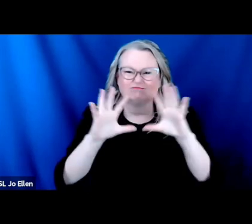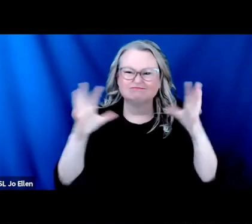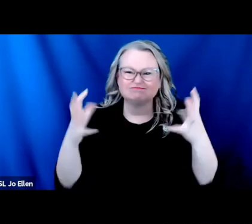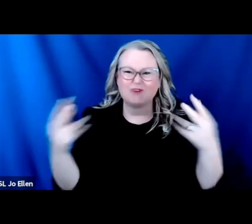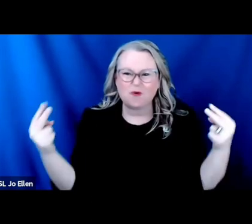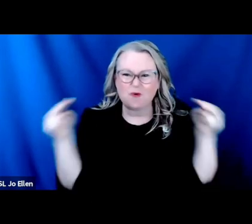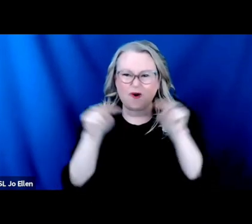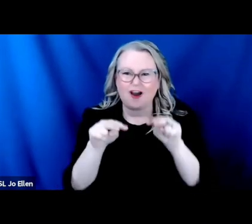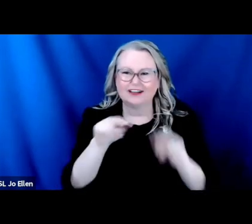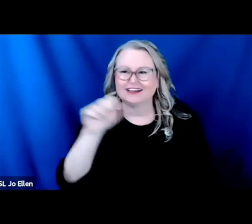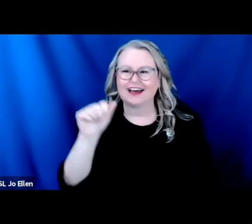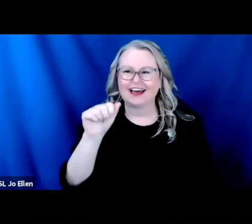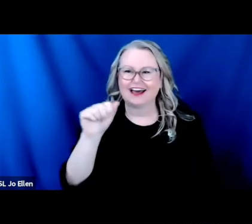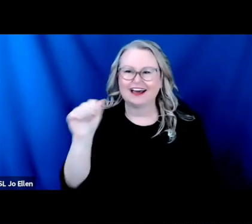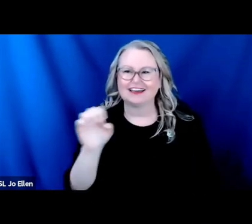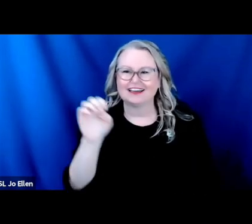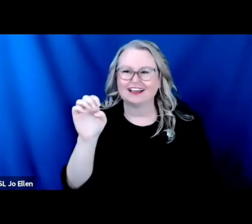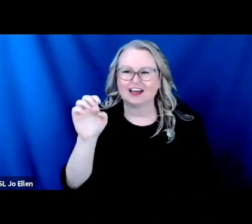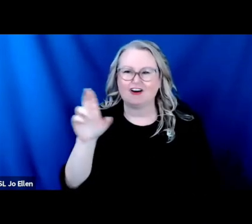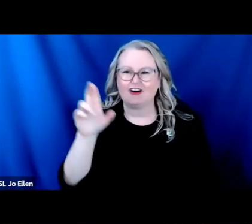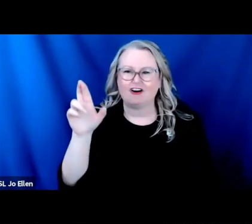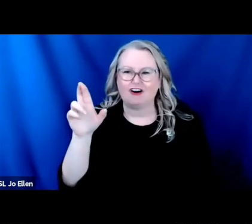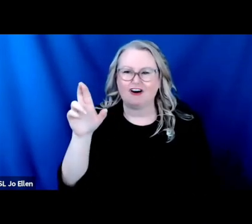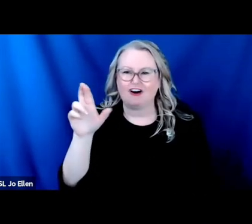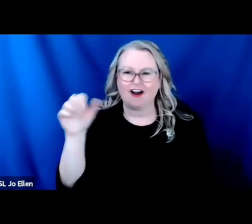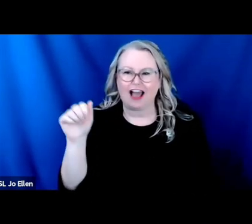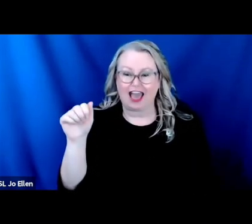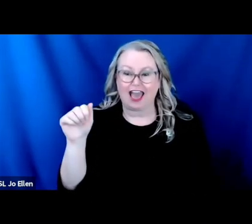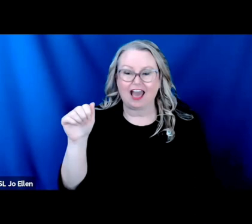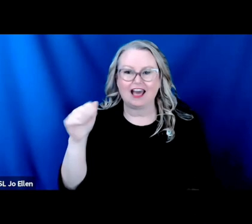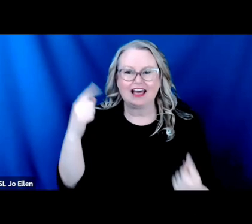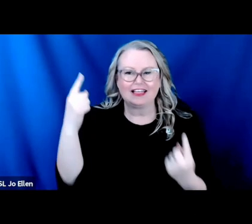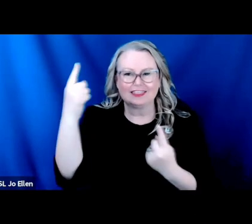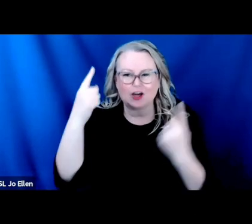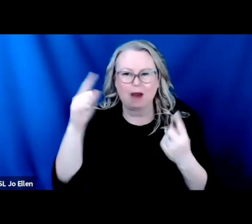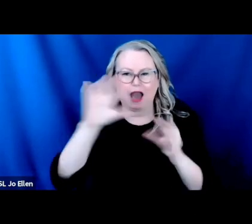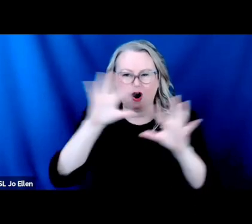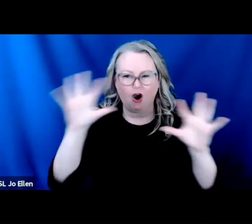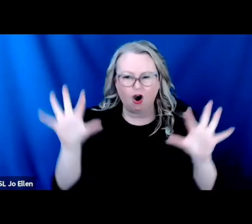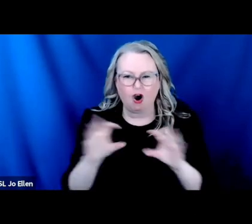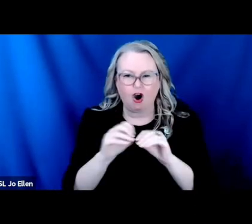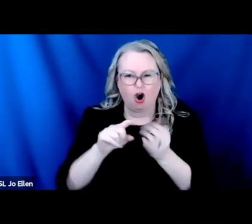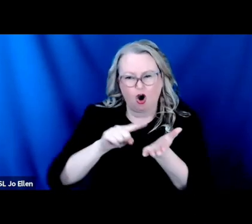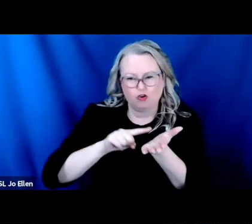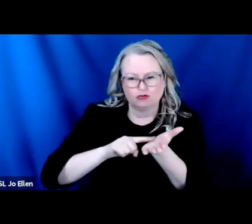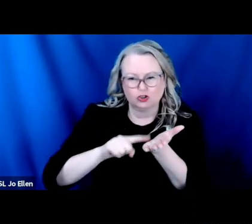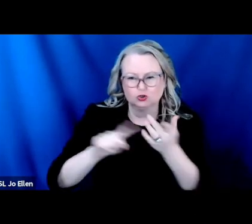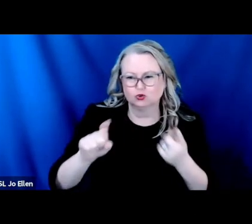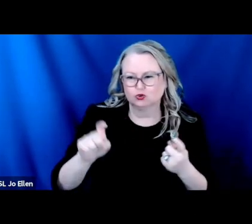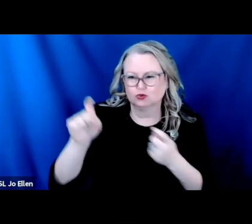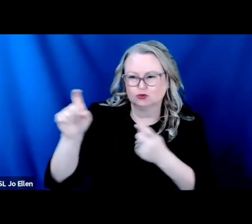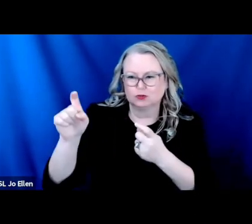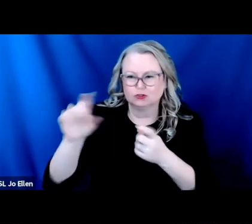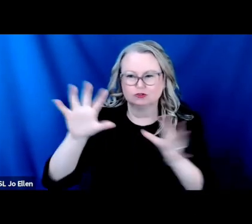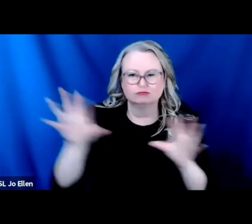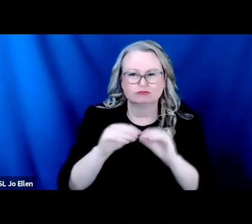Research Association and for the entire field of education research. On the screen next to me,